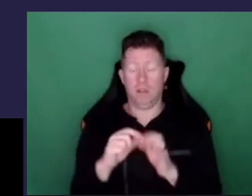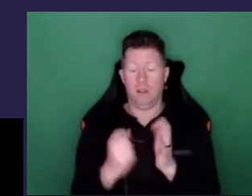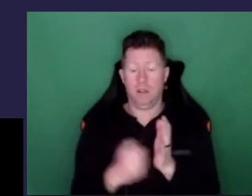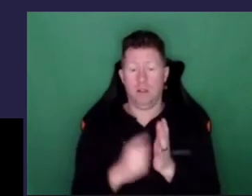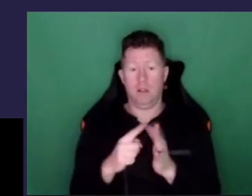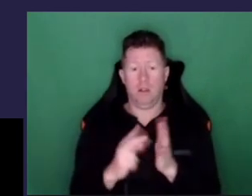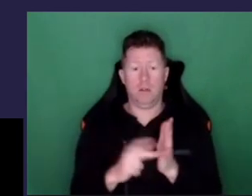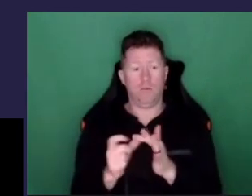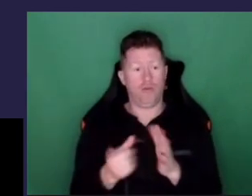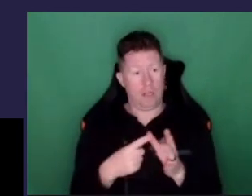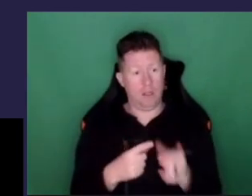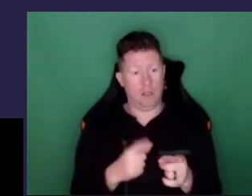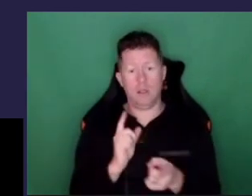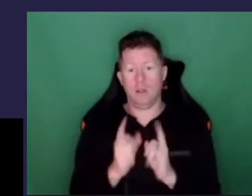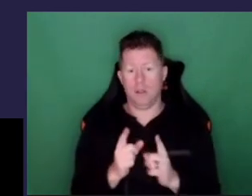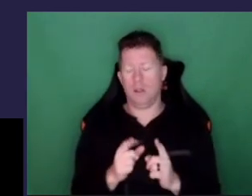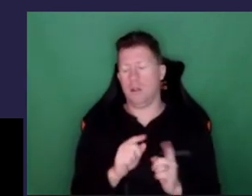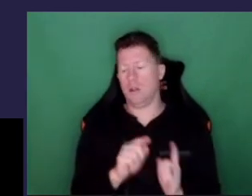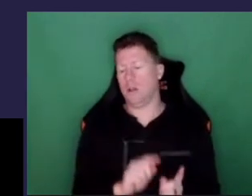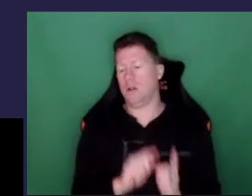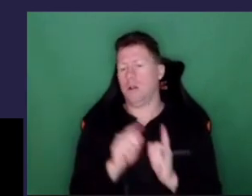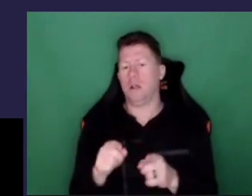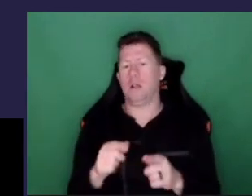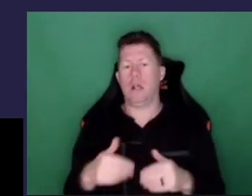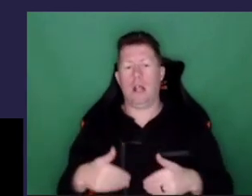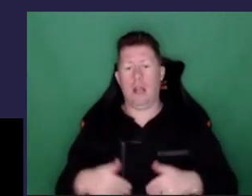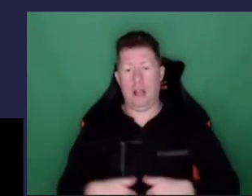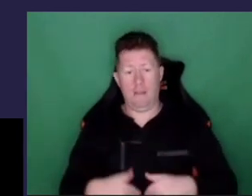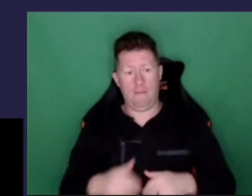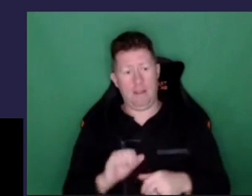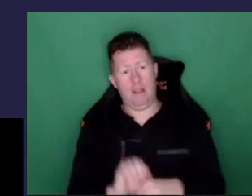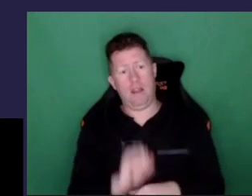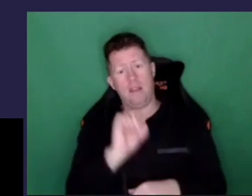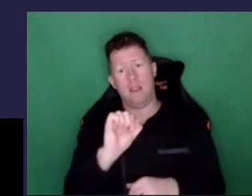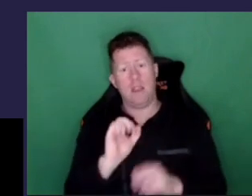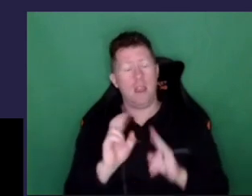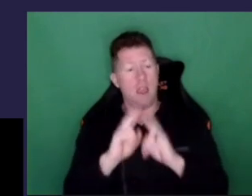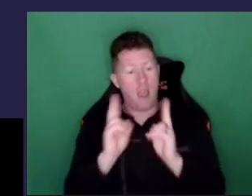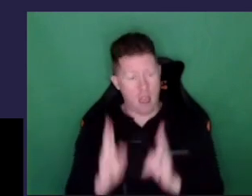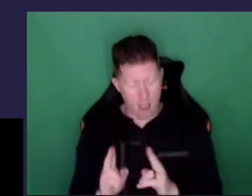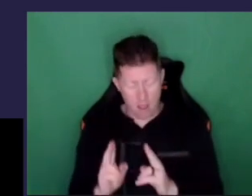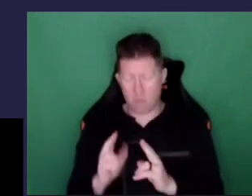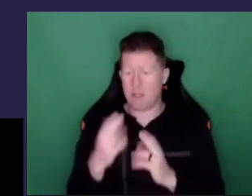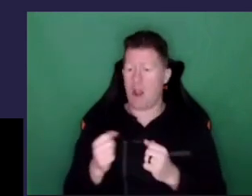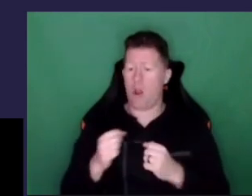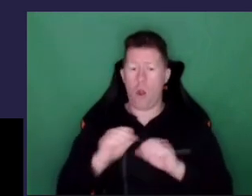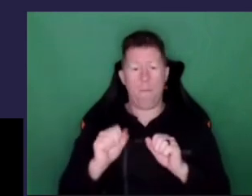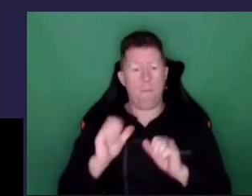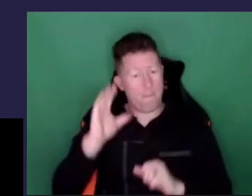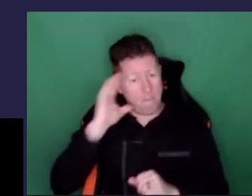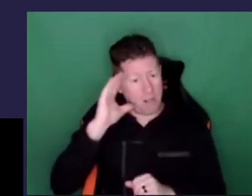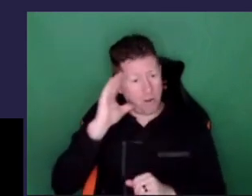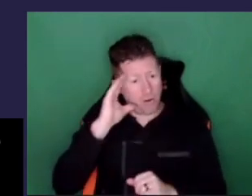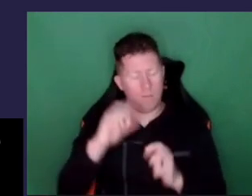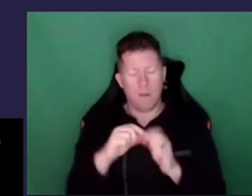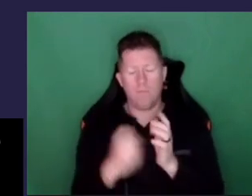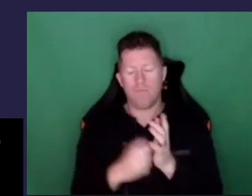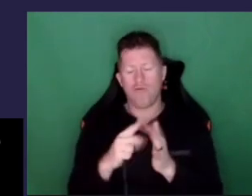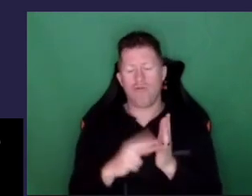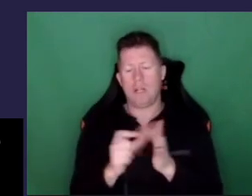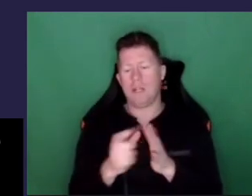hard times, she would come live at the Dempsey's house. She had her own bedroom there. And then as Brenda aged and passed